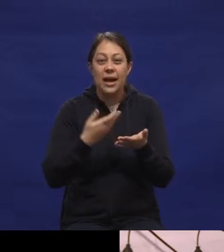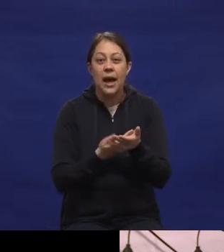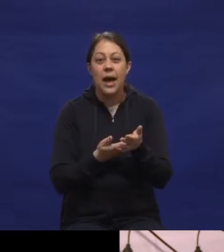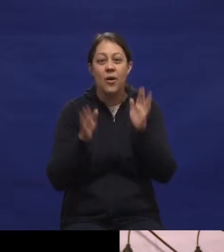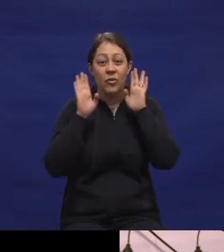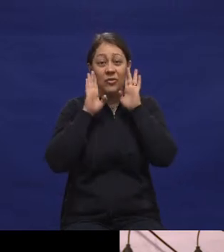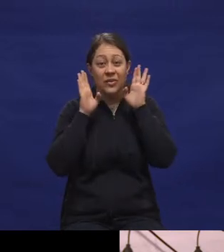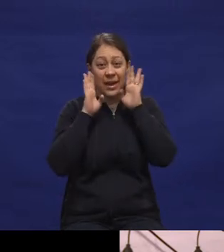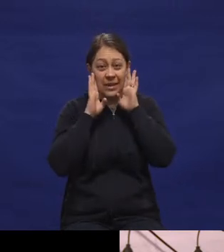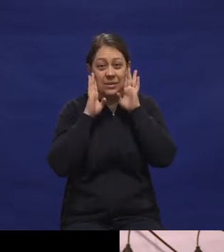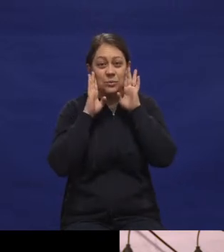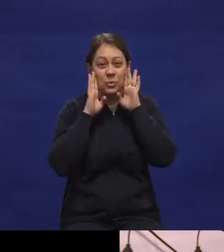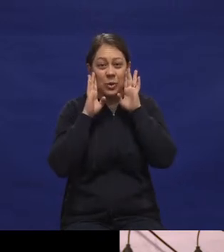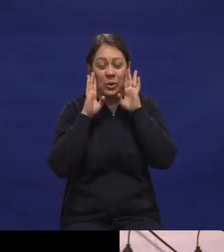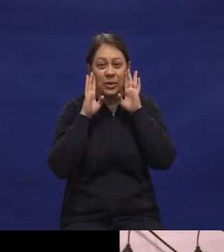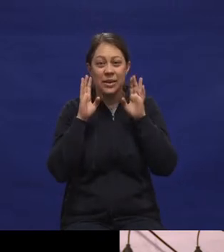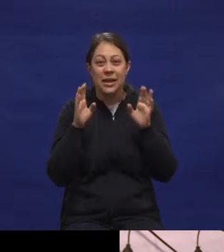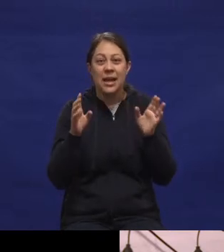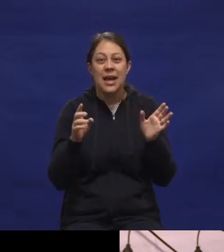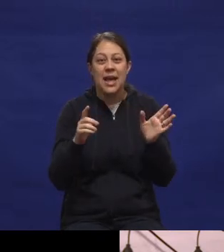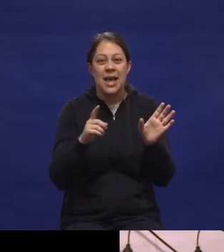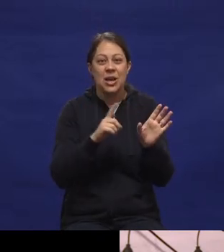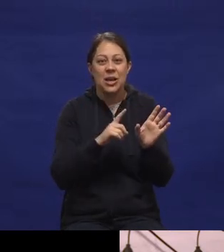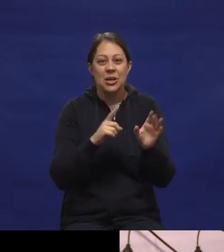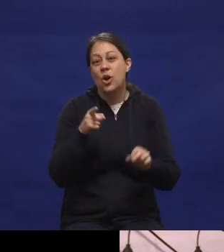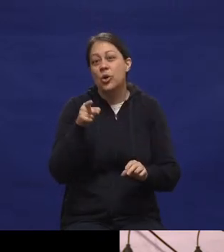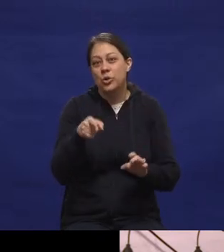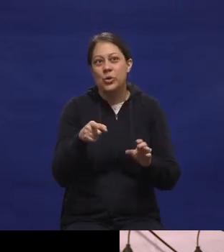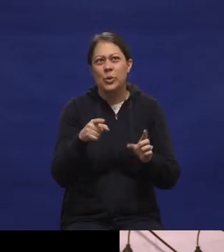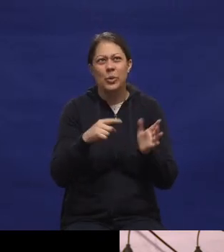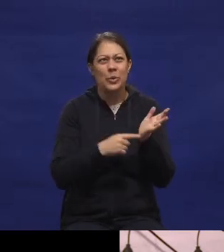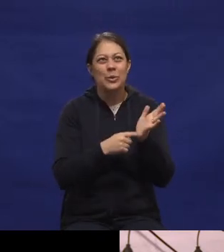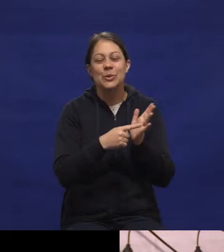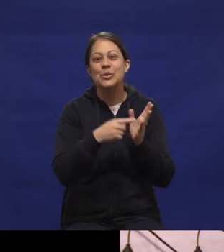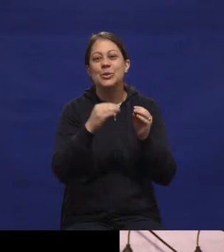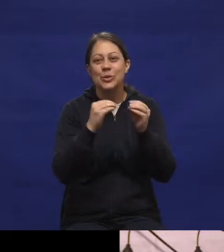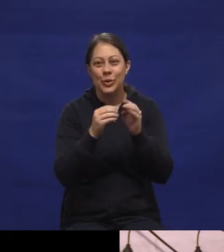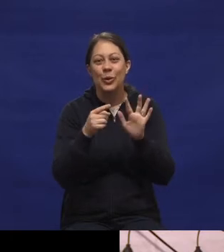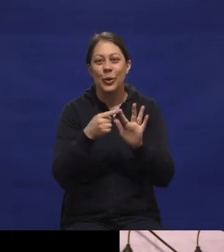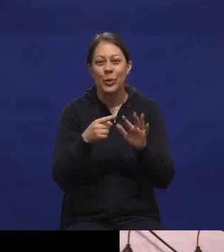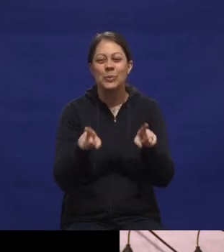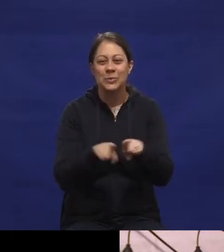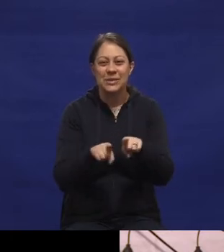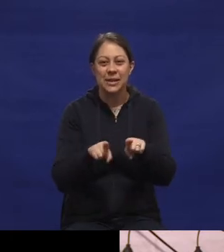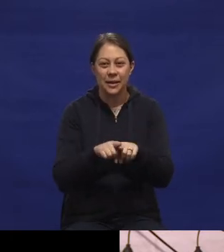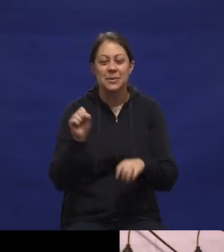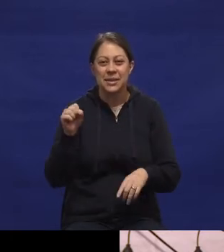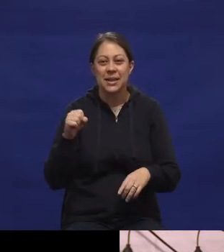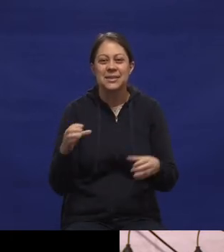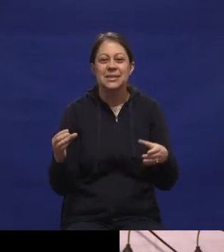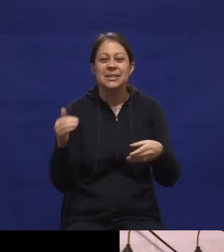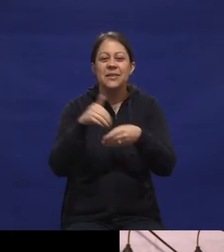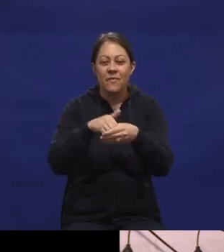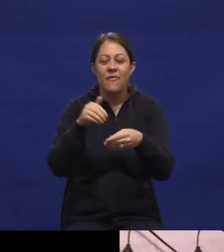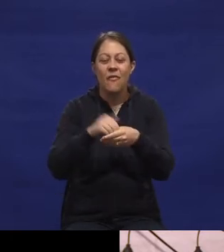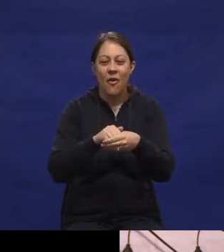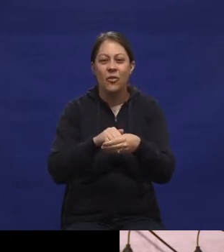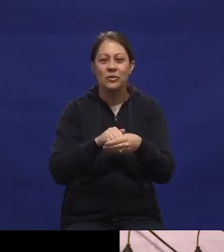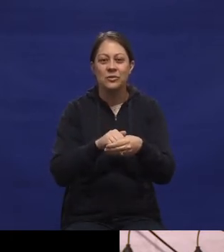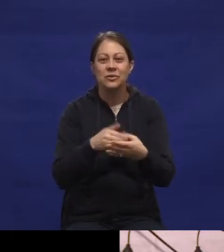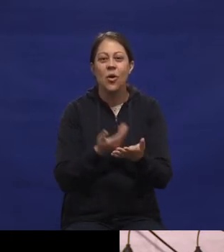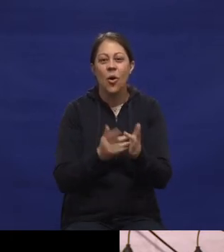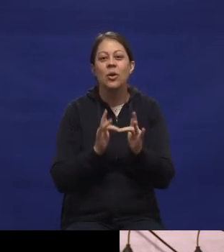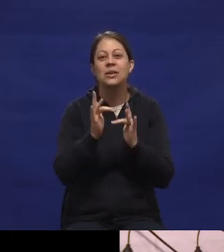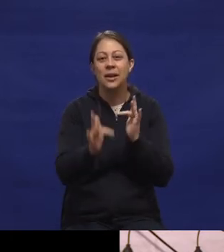love to hear from you. We'd love to pray for you. If there's any needs or challenges you're facing at the moment, why not connect with us online through our